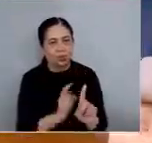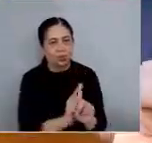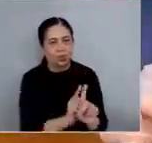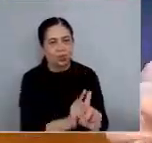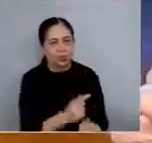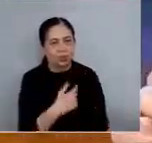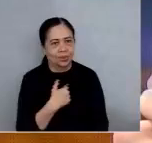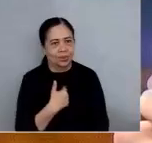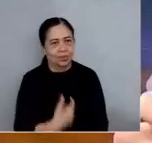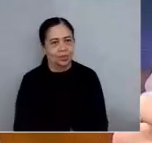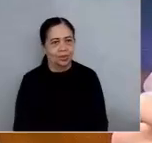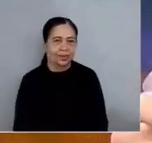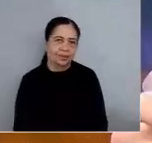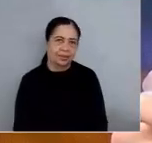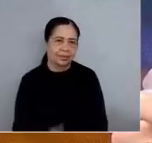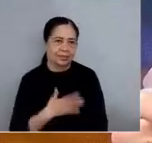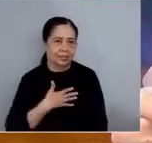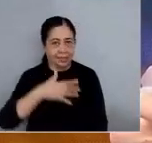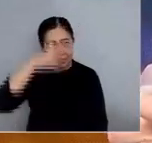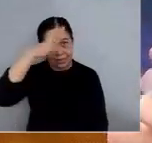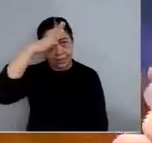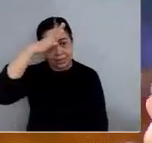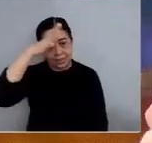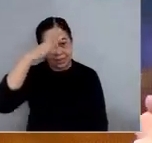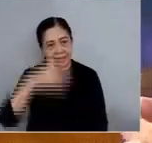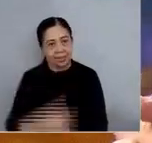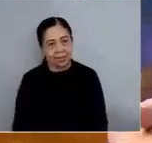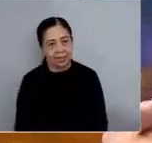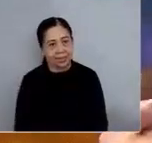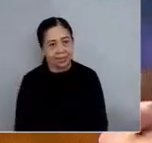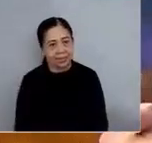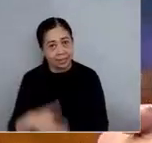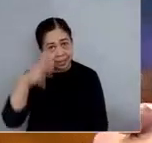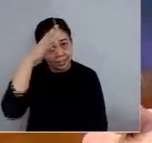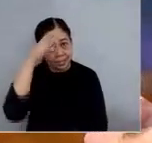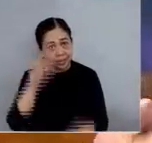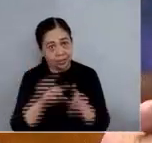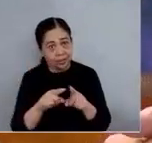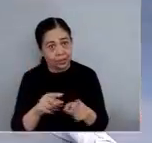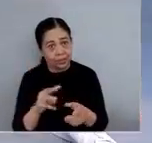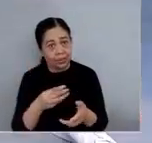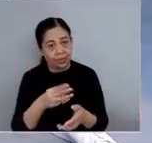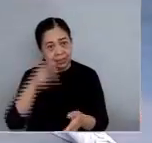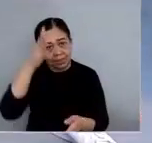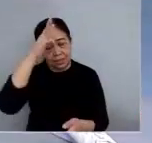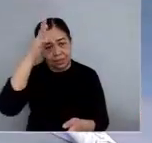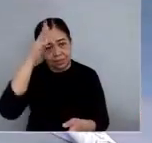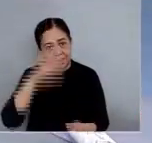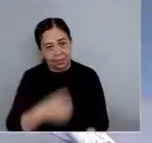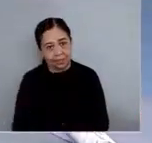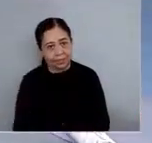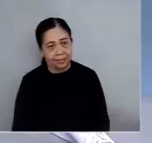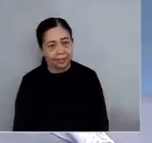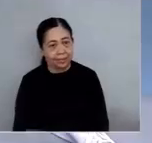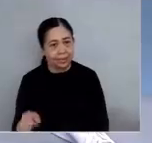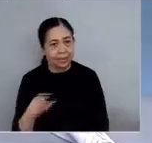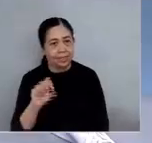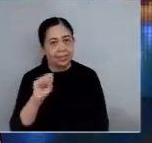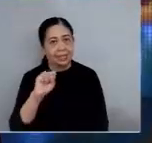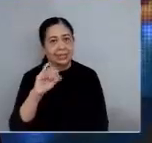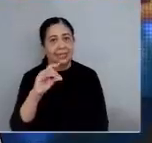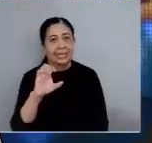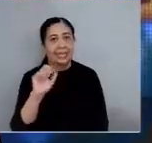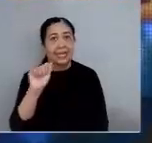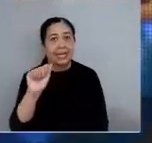Well, syempre my dad mentored me. Your dad is also a musician. Yes, my dad was the bassist of Side A. Yes.